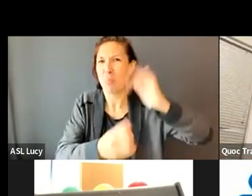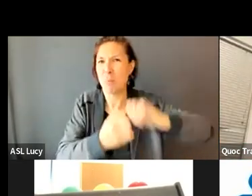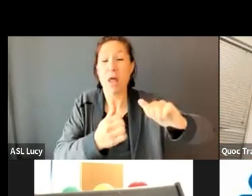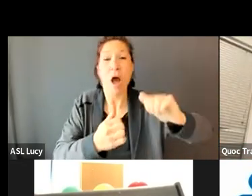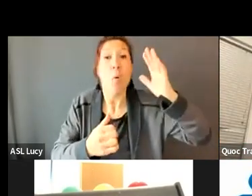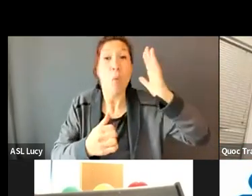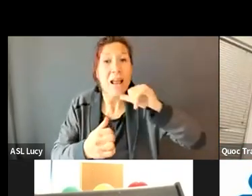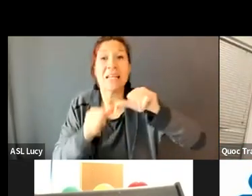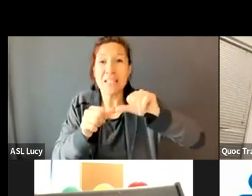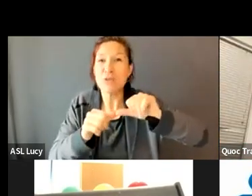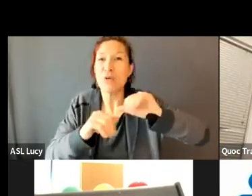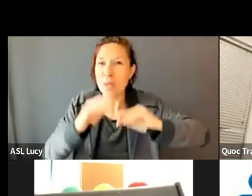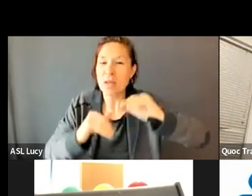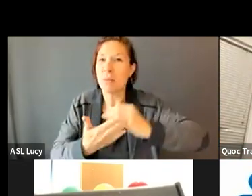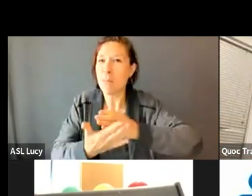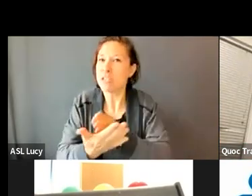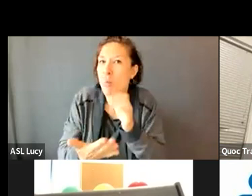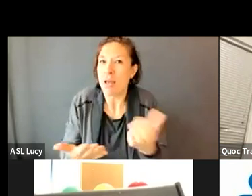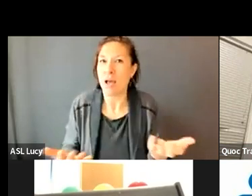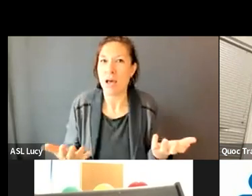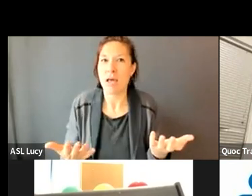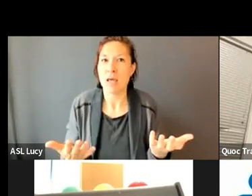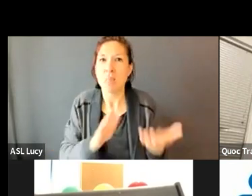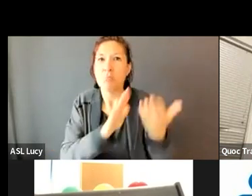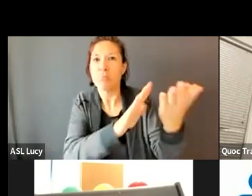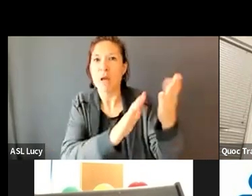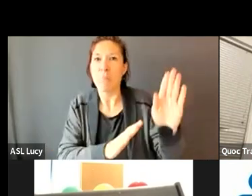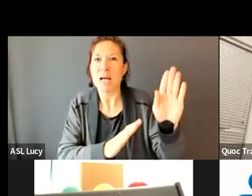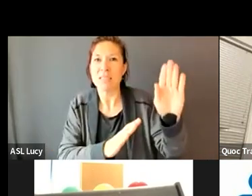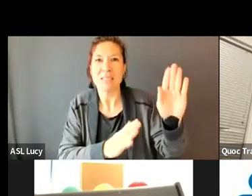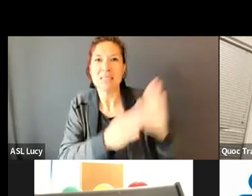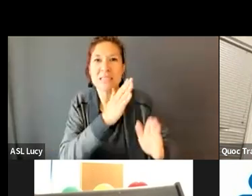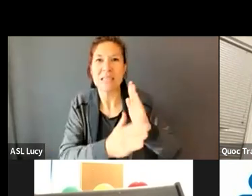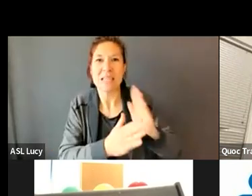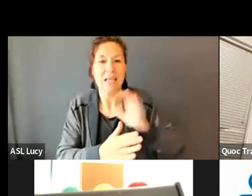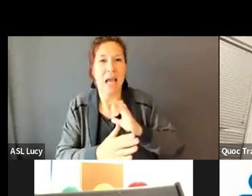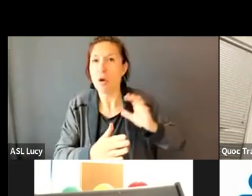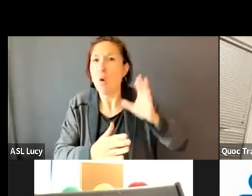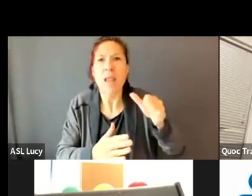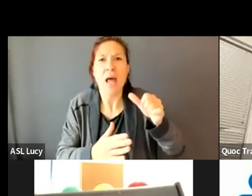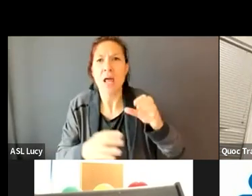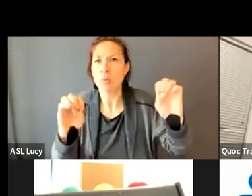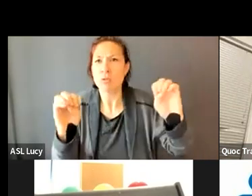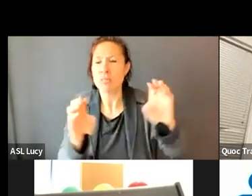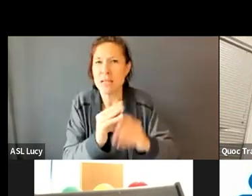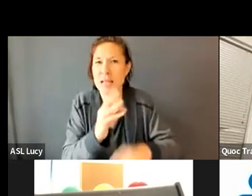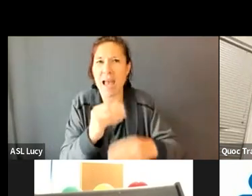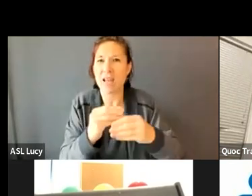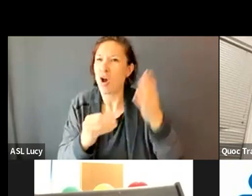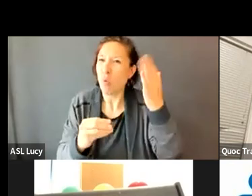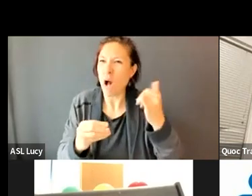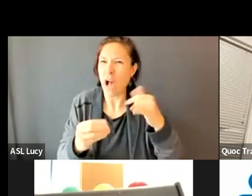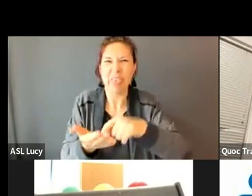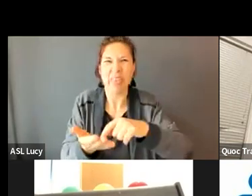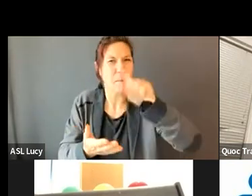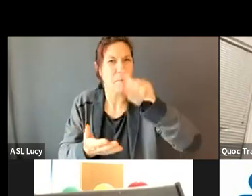transitional budget that we present to council like we can add an emergency meeting if we need to but I just like I I don't want